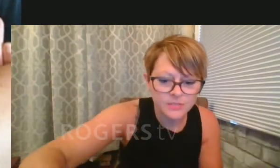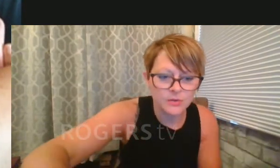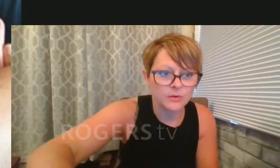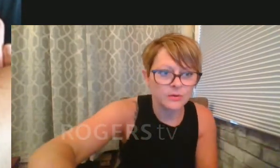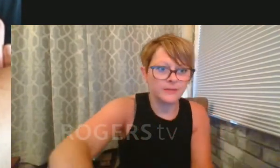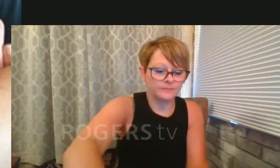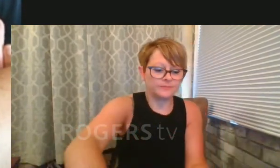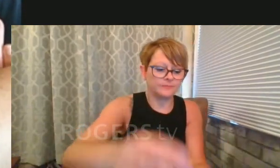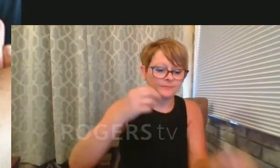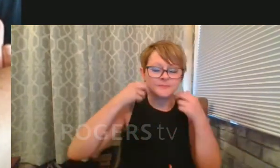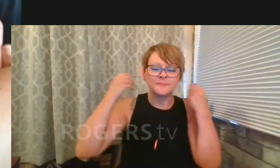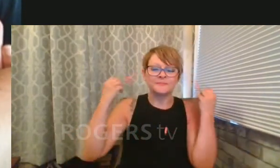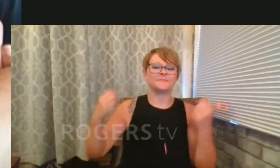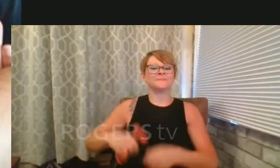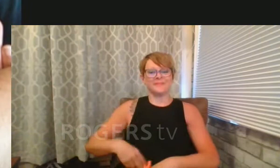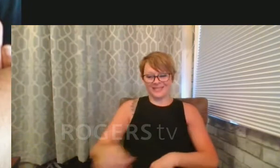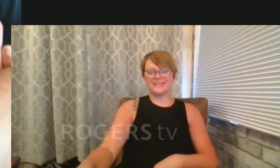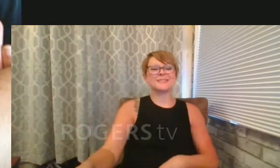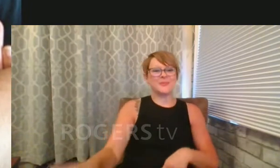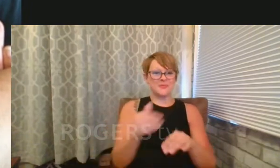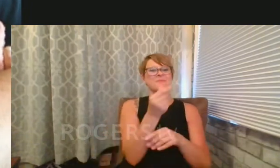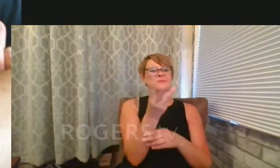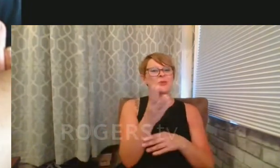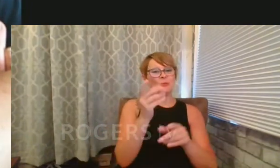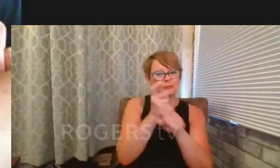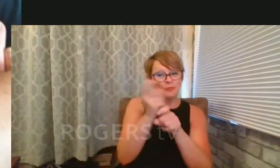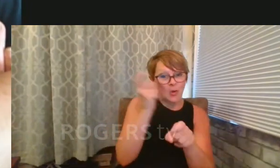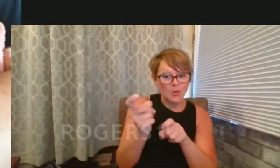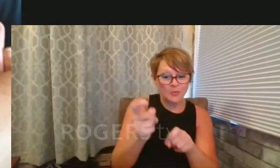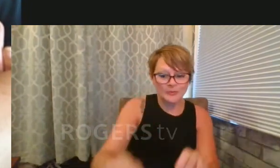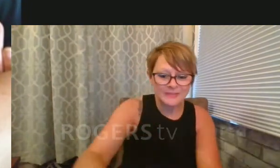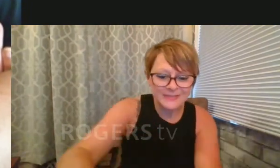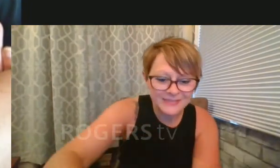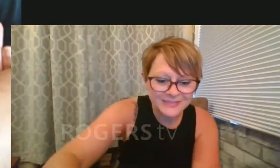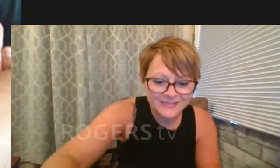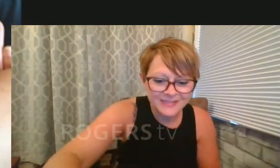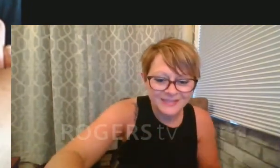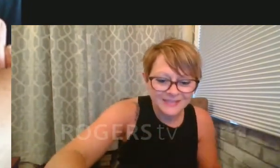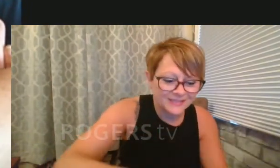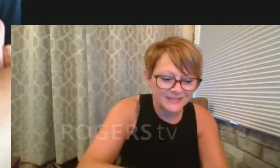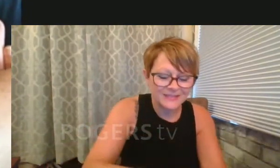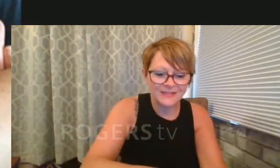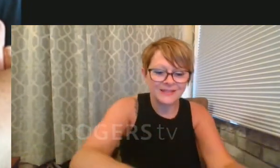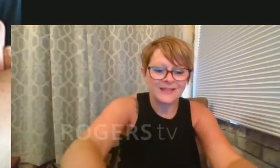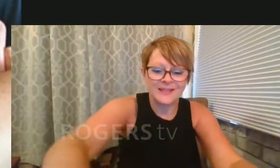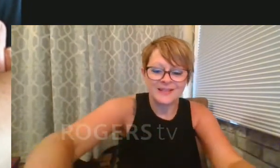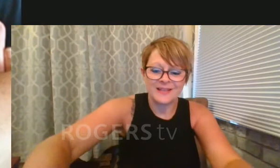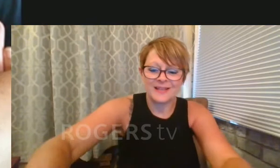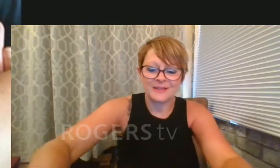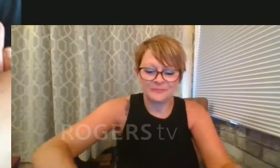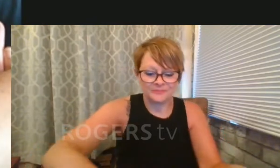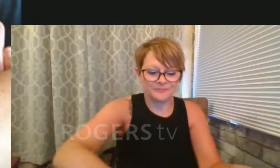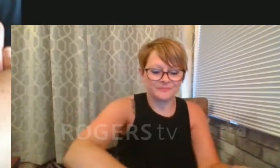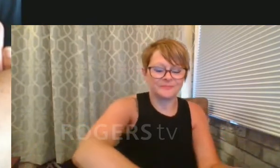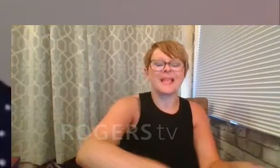I will tell you a couple of jokes because our sense of humor is completely different. The rhymes sarcastic, very much like